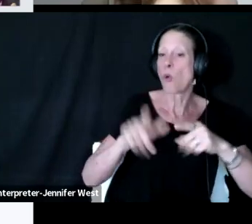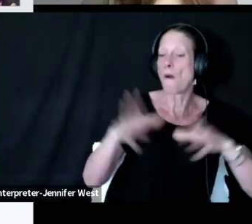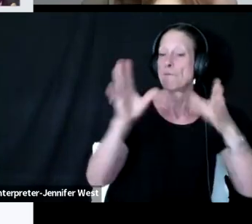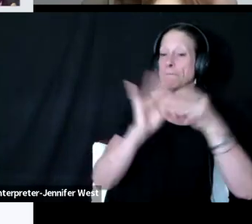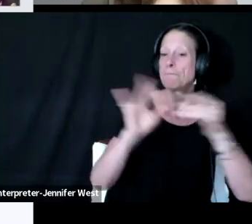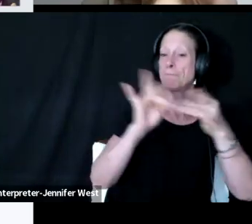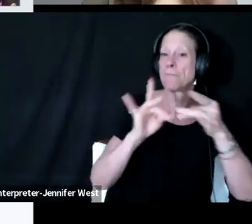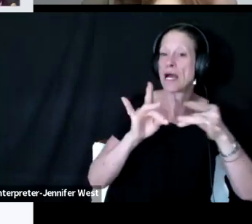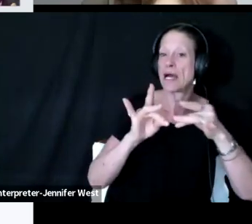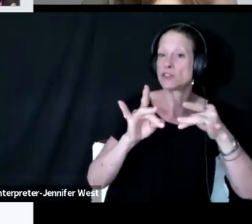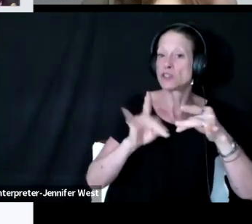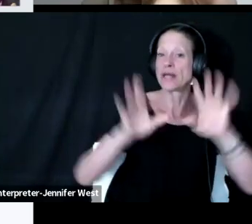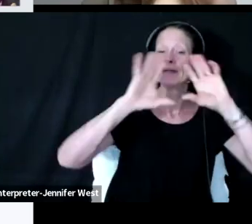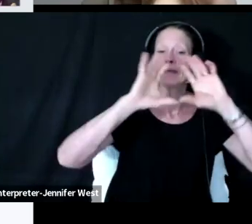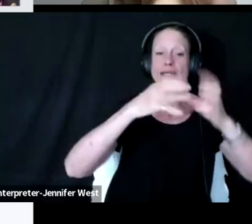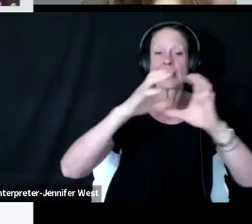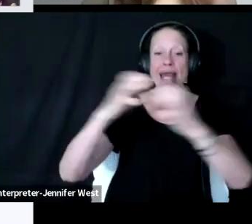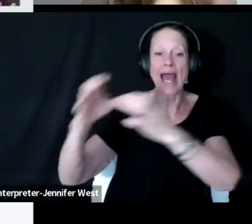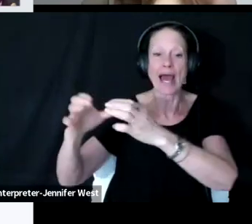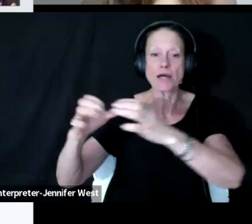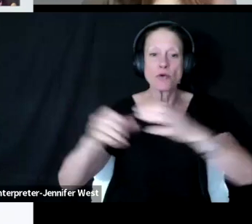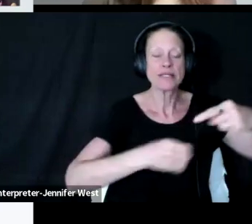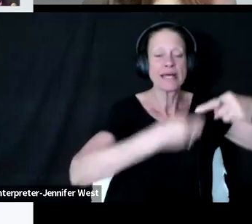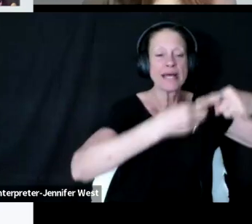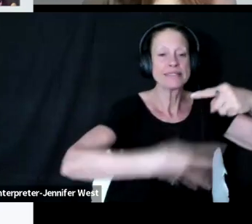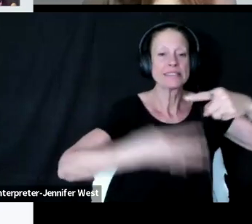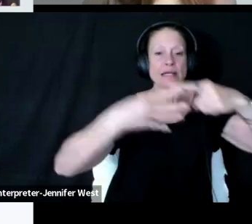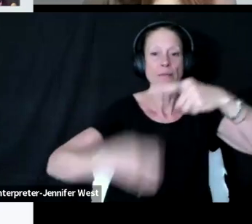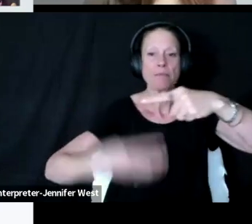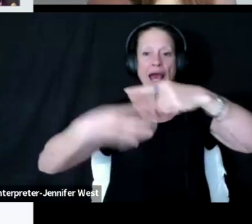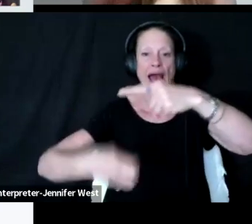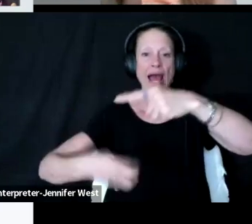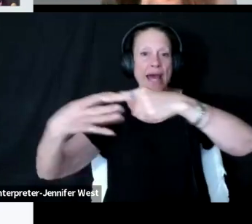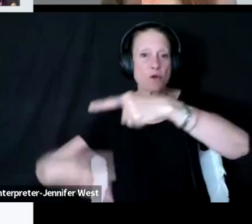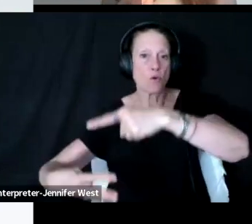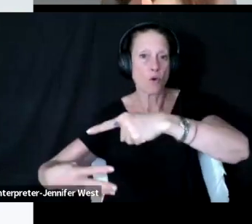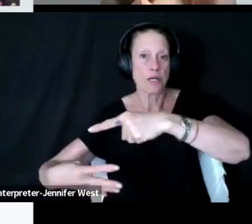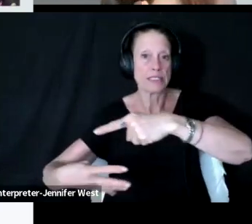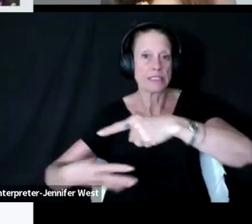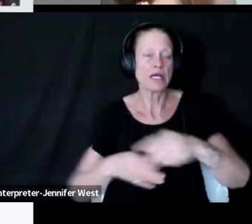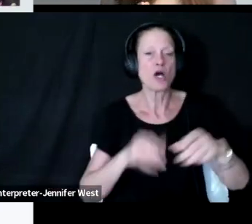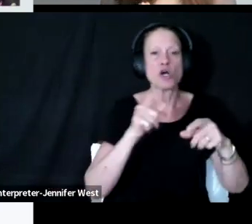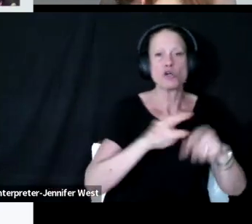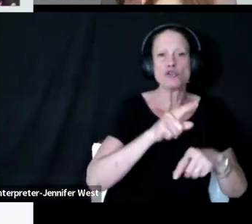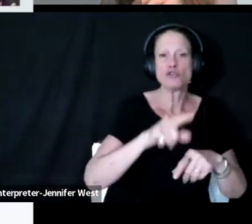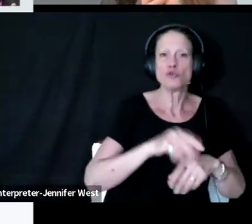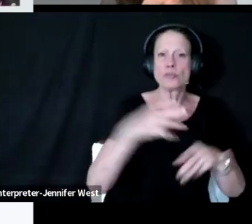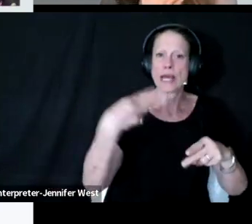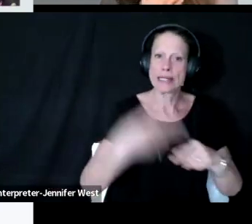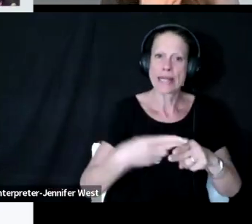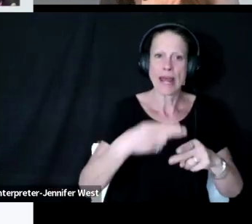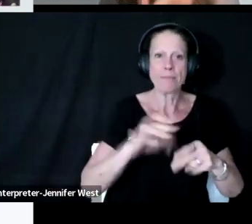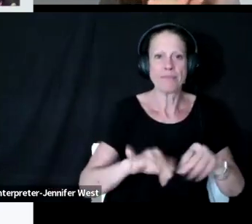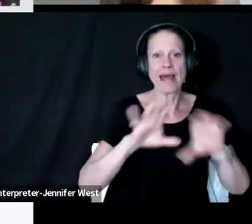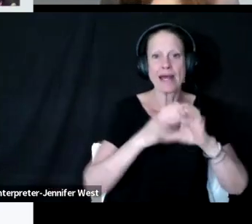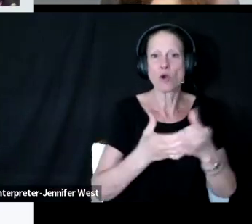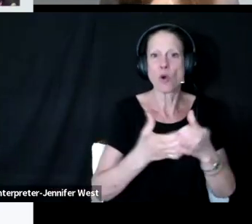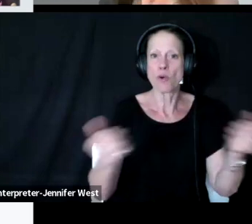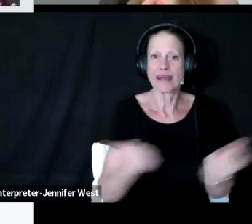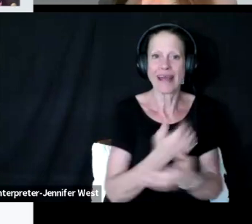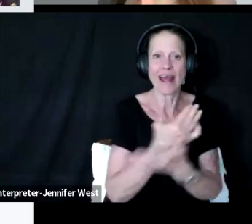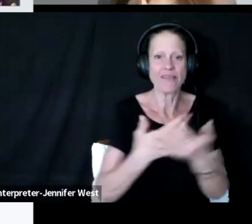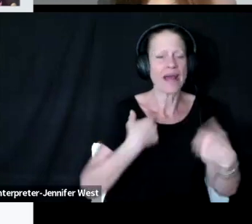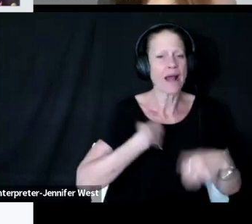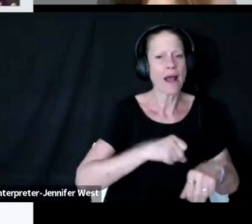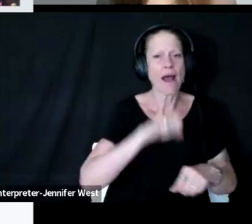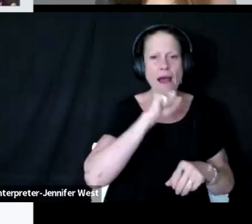and subcategories, but under About Me, right next to About Me, it says add new subcategory. You can name that anything you want. So I actually love the idea of